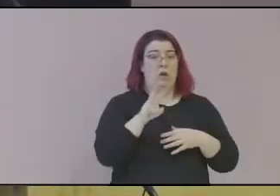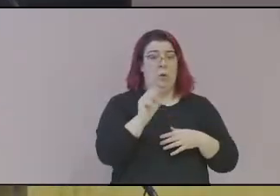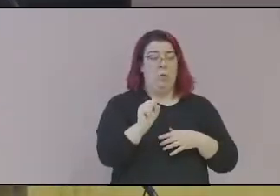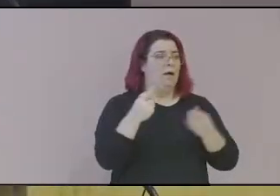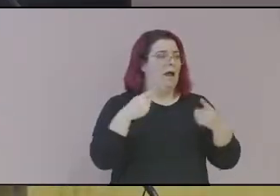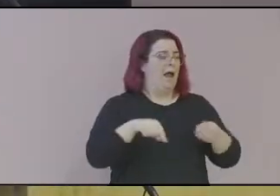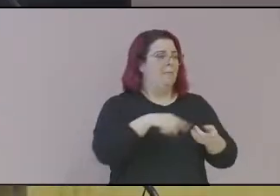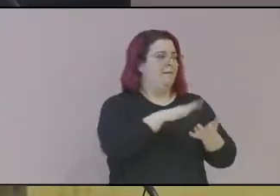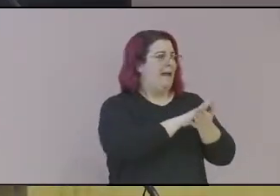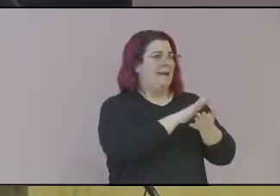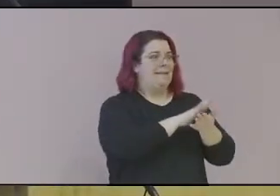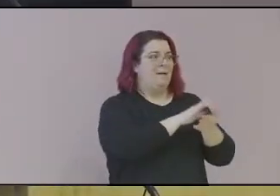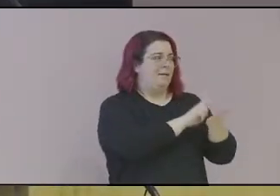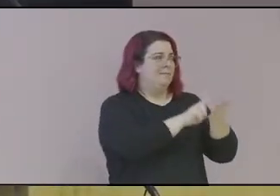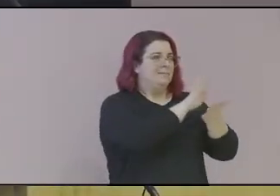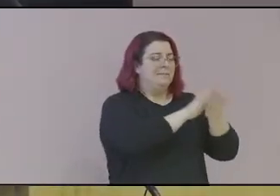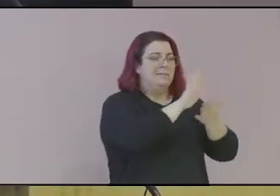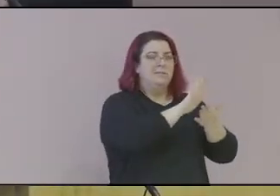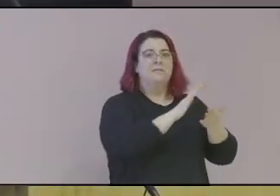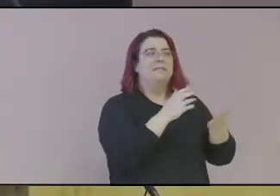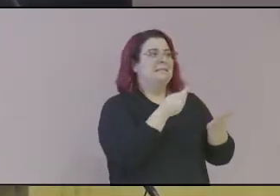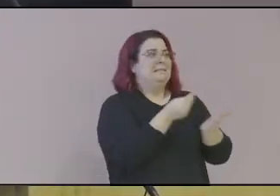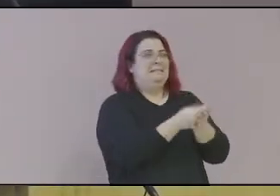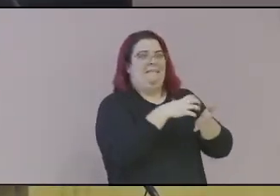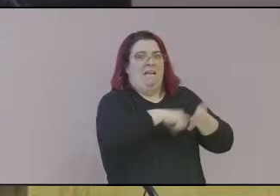defunding, likely would not have been funded today,